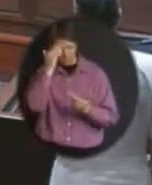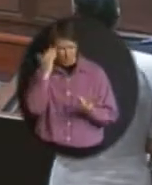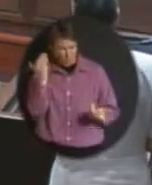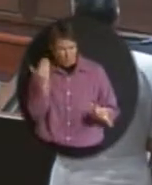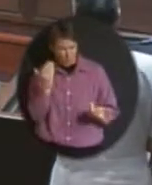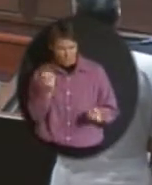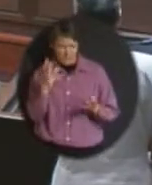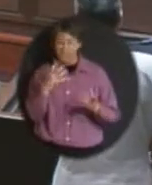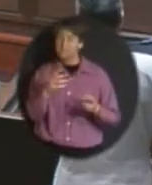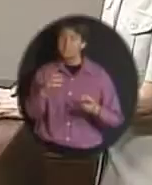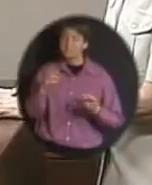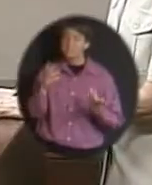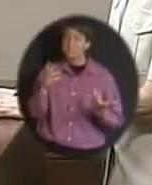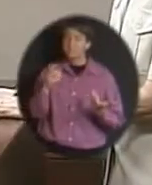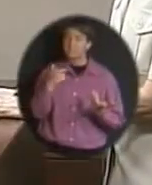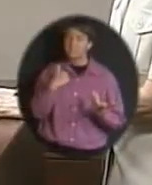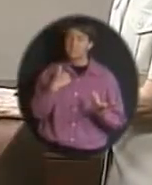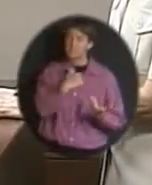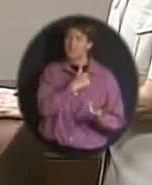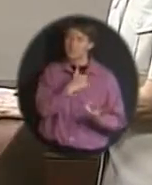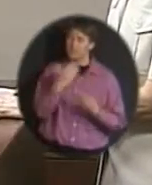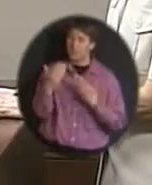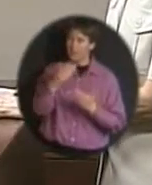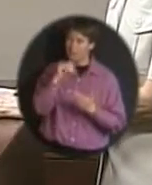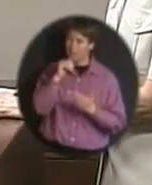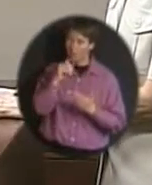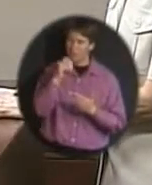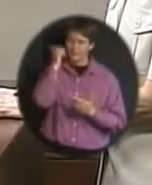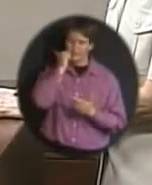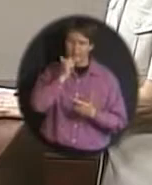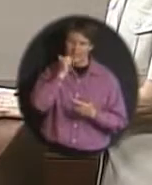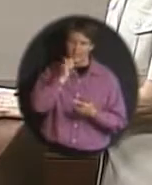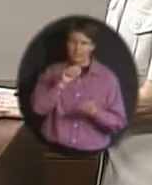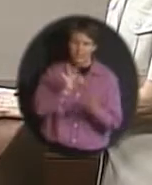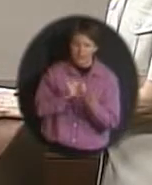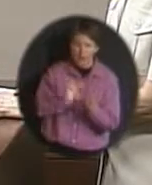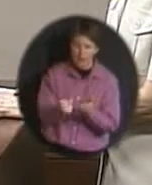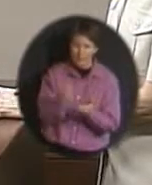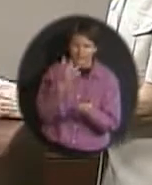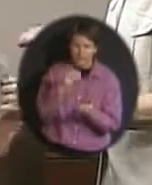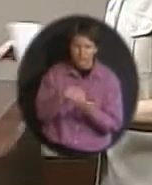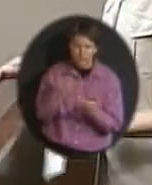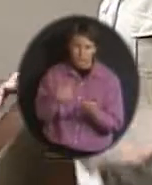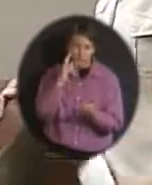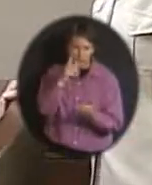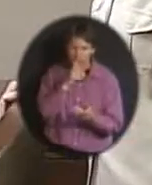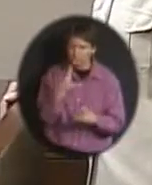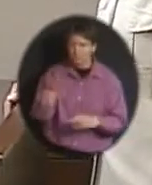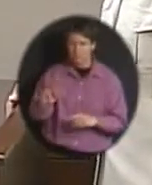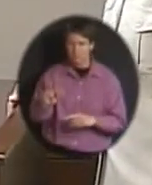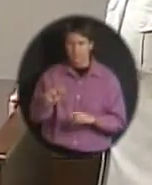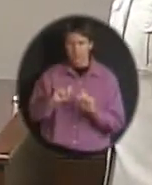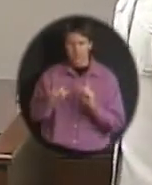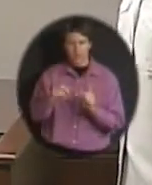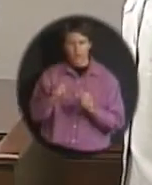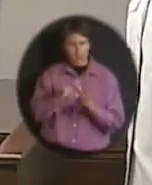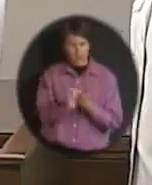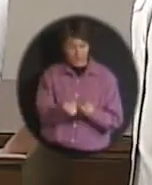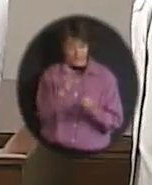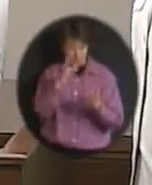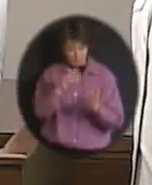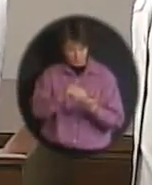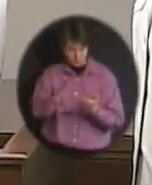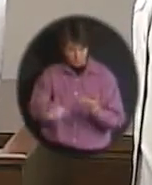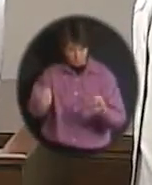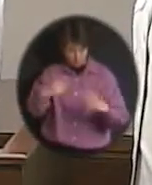Or Yeah, we probably won't take a daily lunch count, but we will count how many students are in attendance and